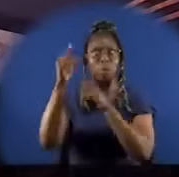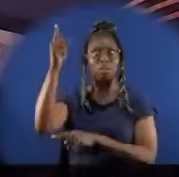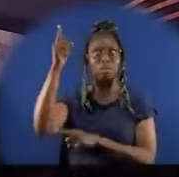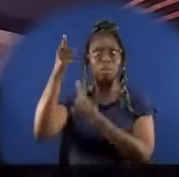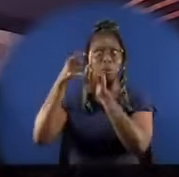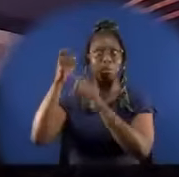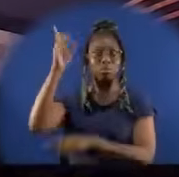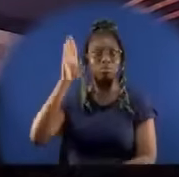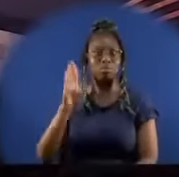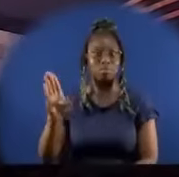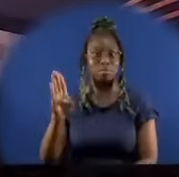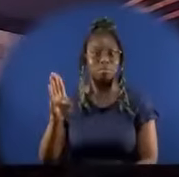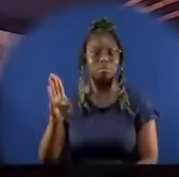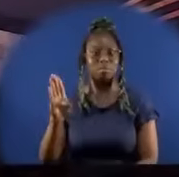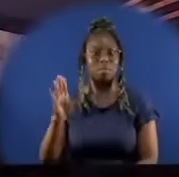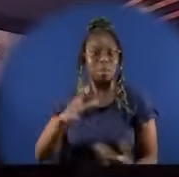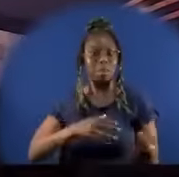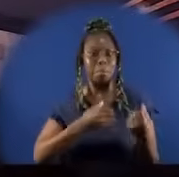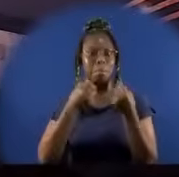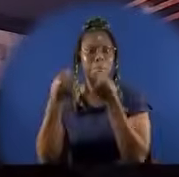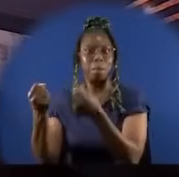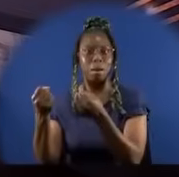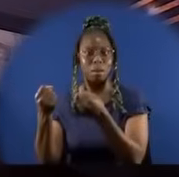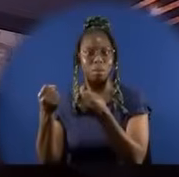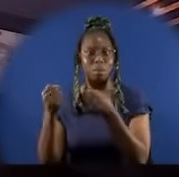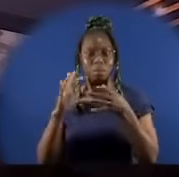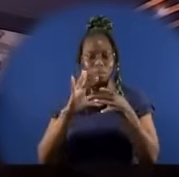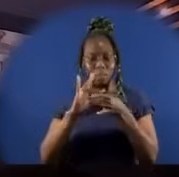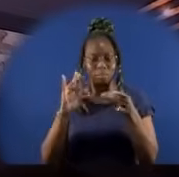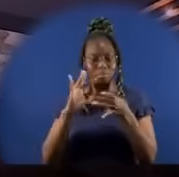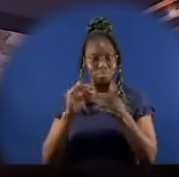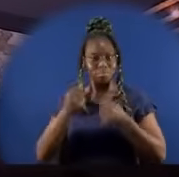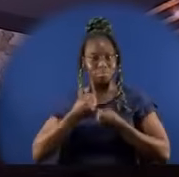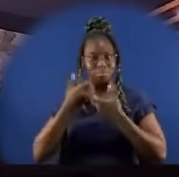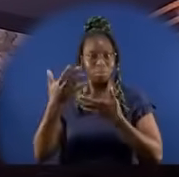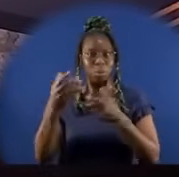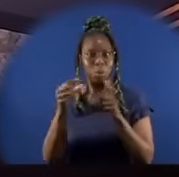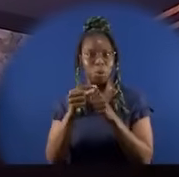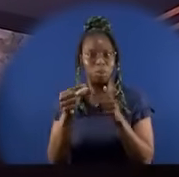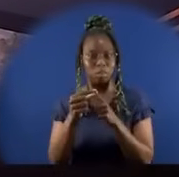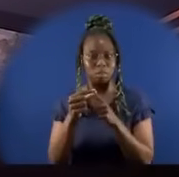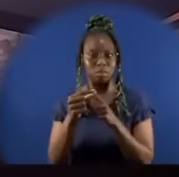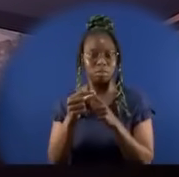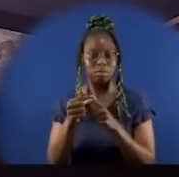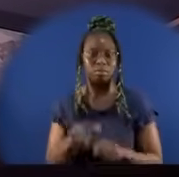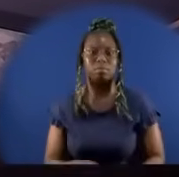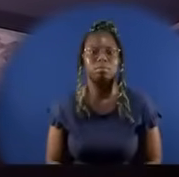The power of the spoken word.